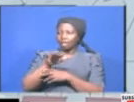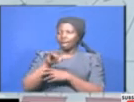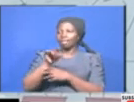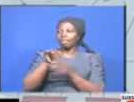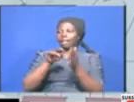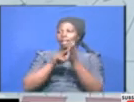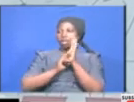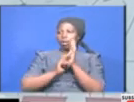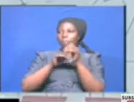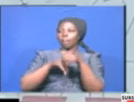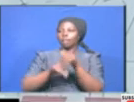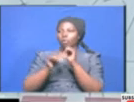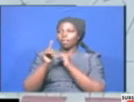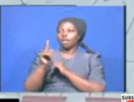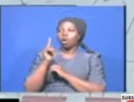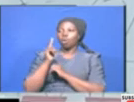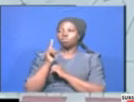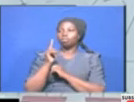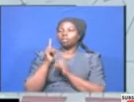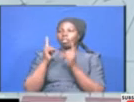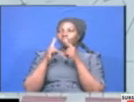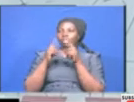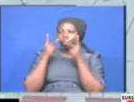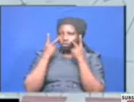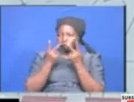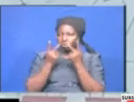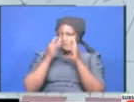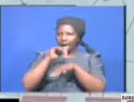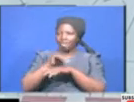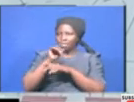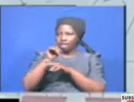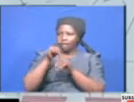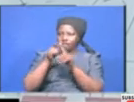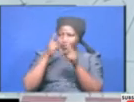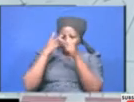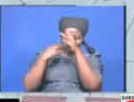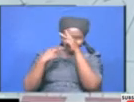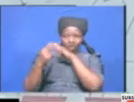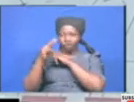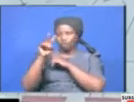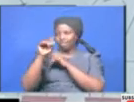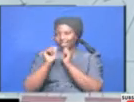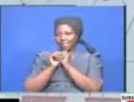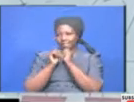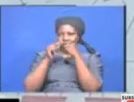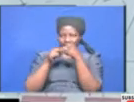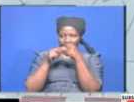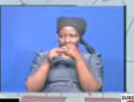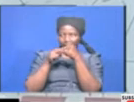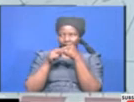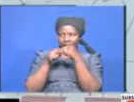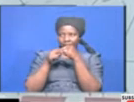law is concerned. But looking at it from the perspective of 2017